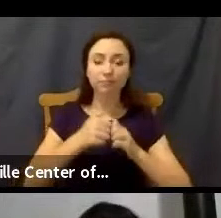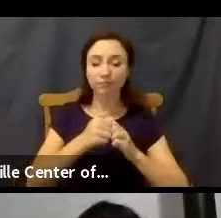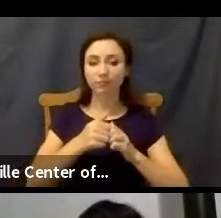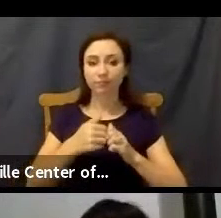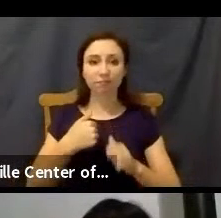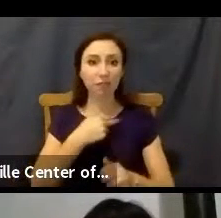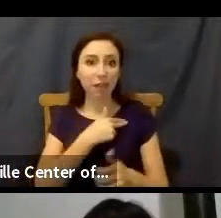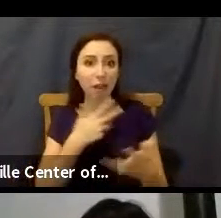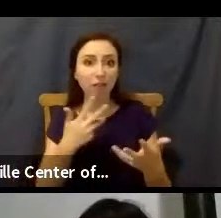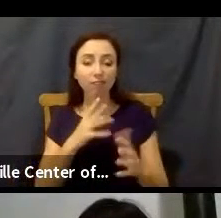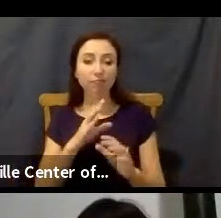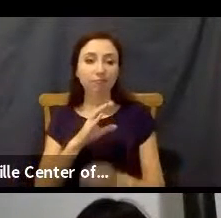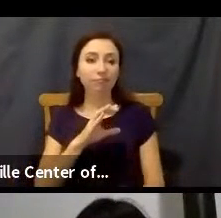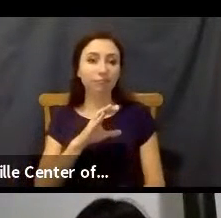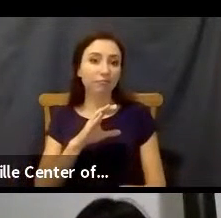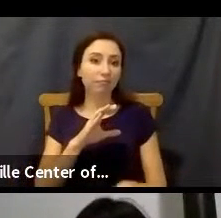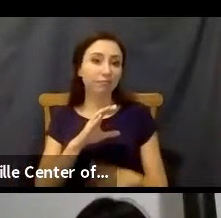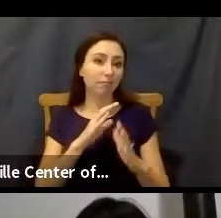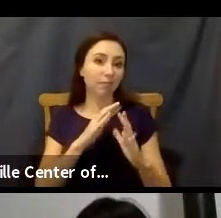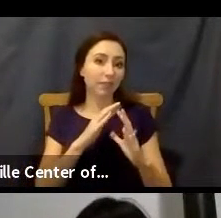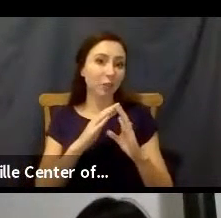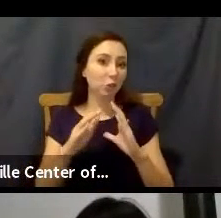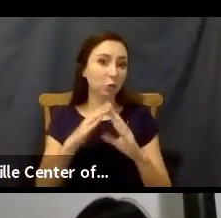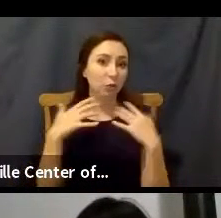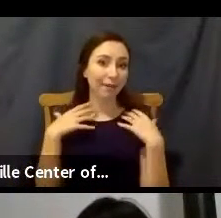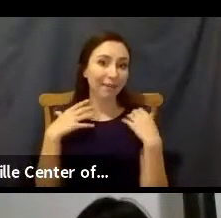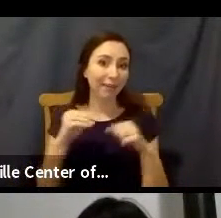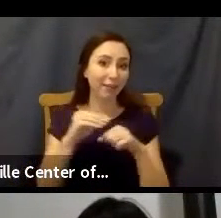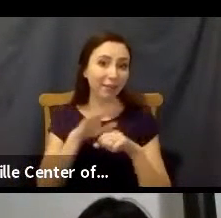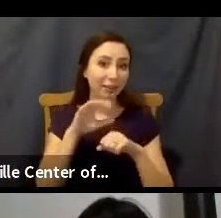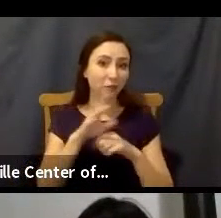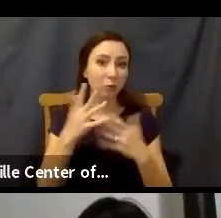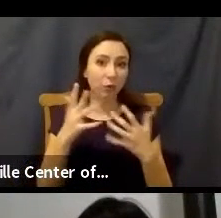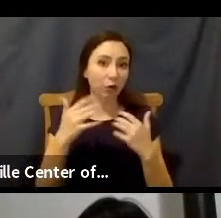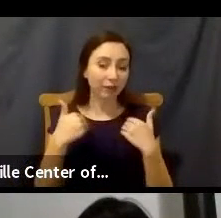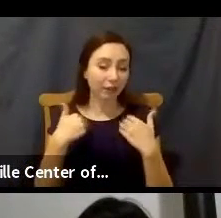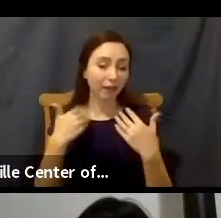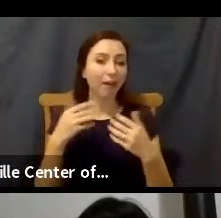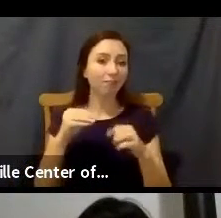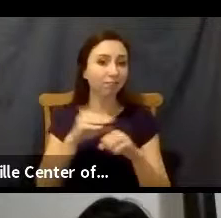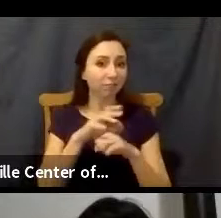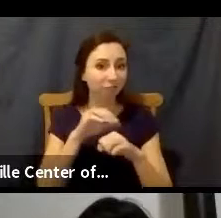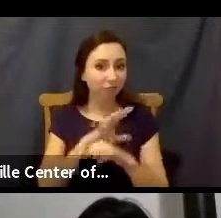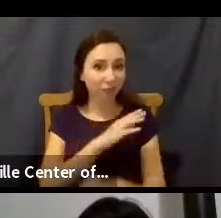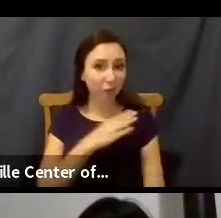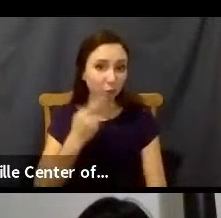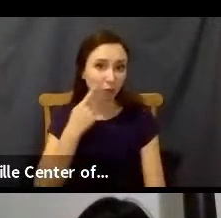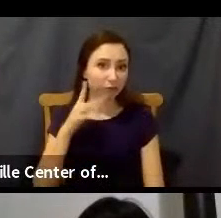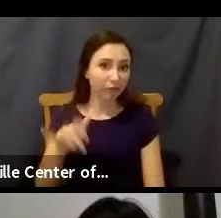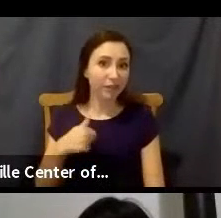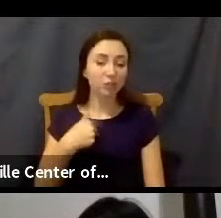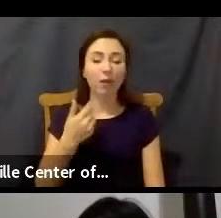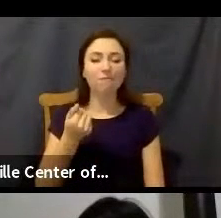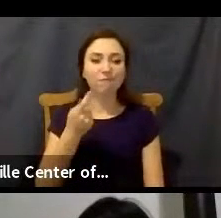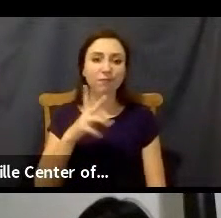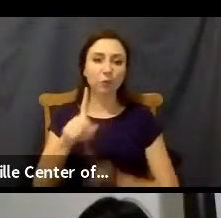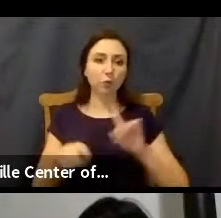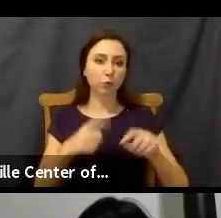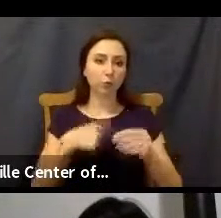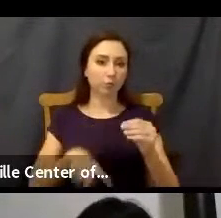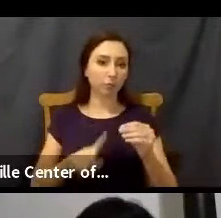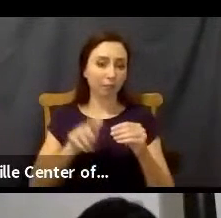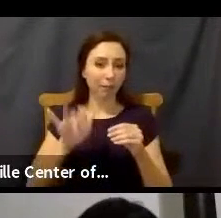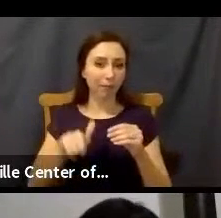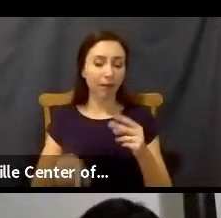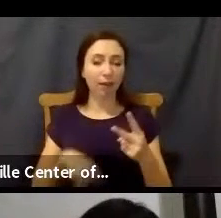the Community Health Council that is already an advisory board for health. So just have several questions about that. And